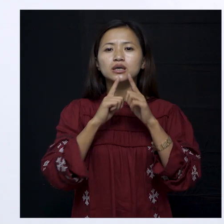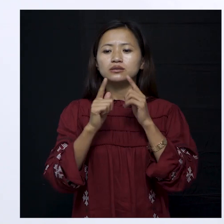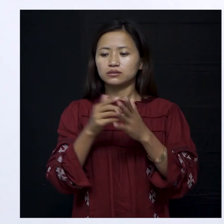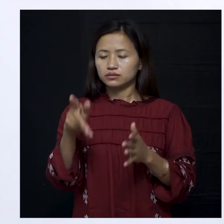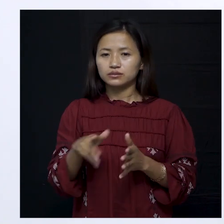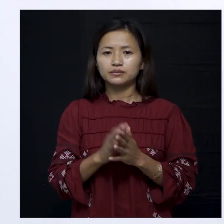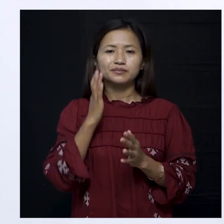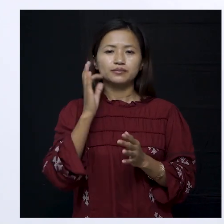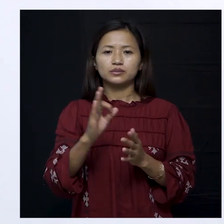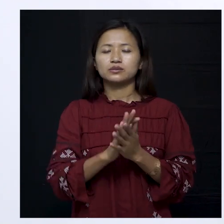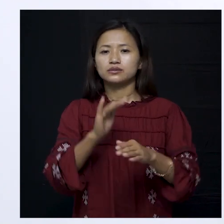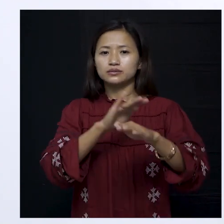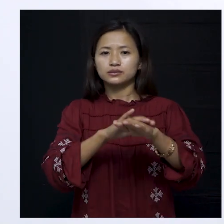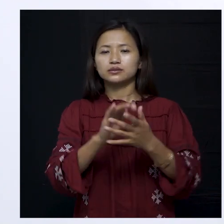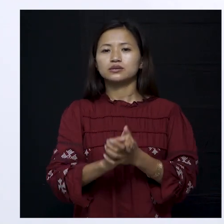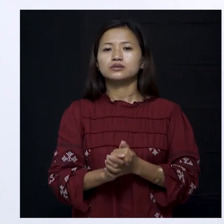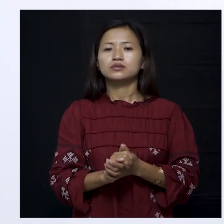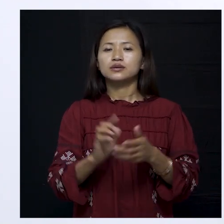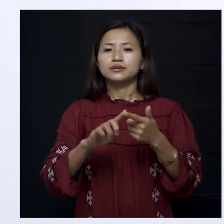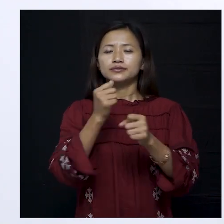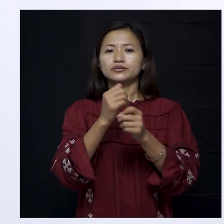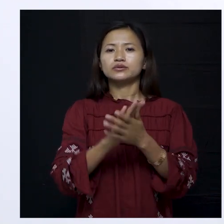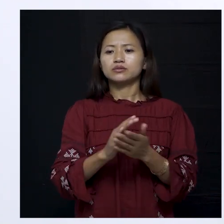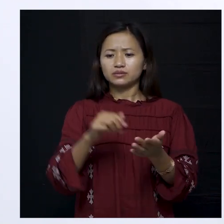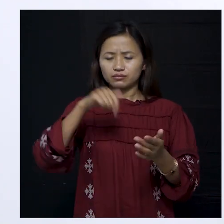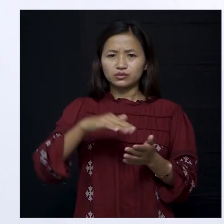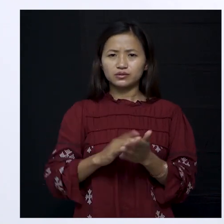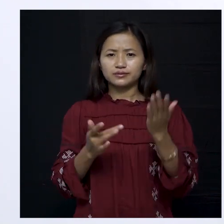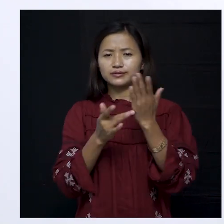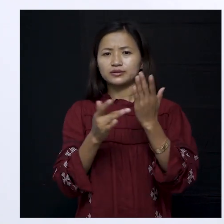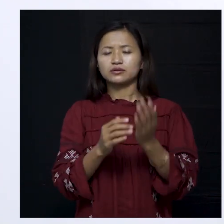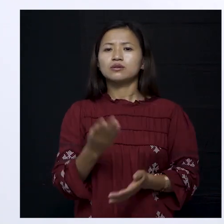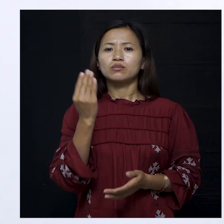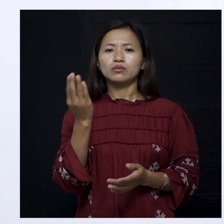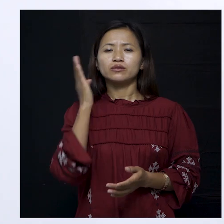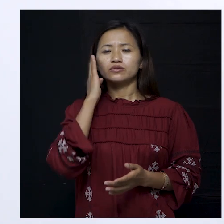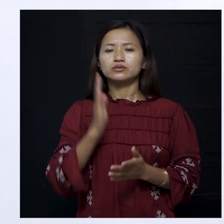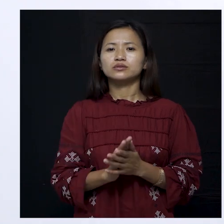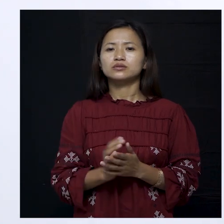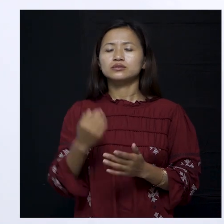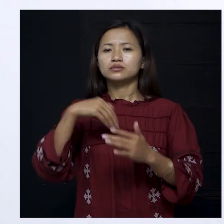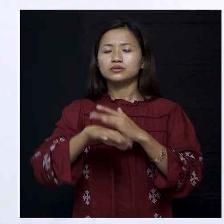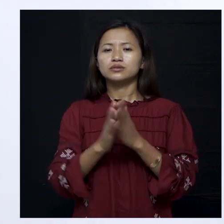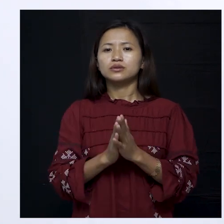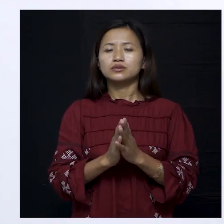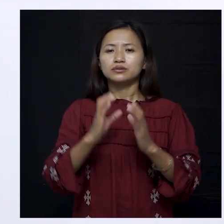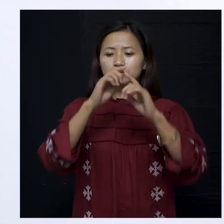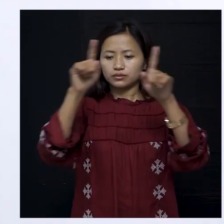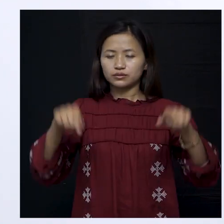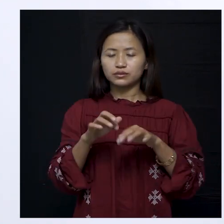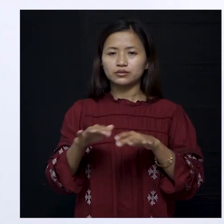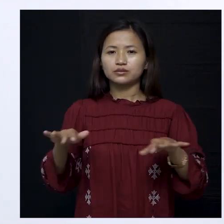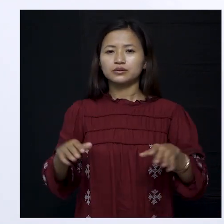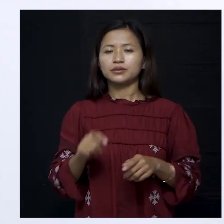also important to touch on, example, the modern technologies, the mobile phones and the computers. But remember, your